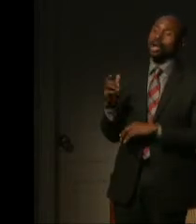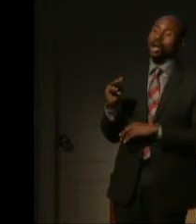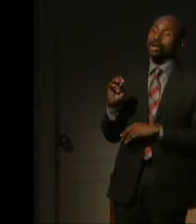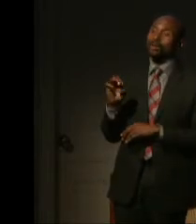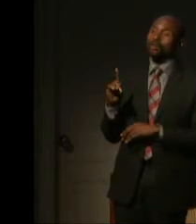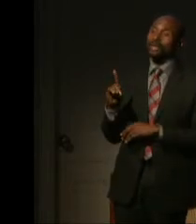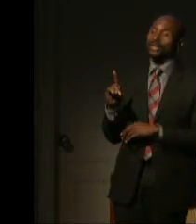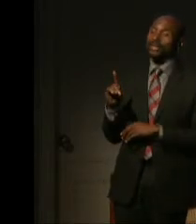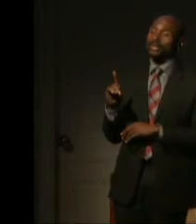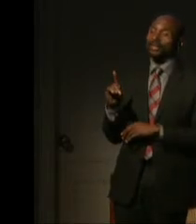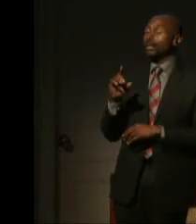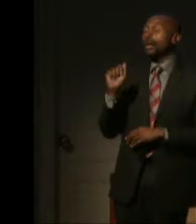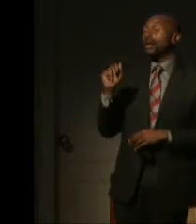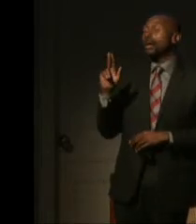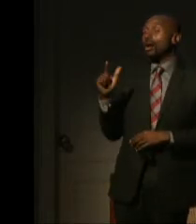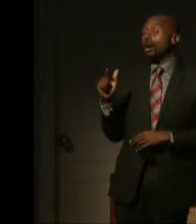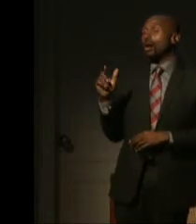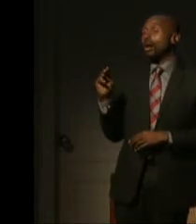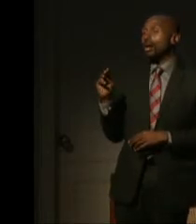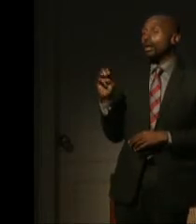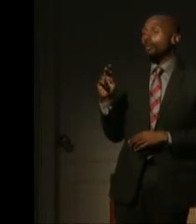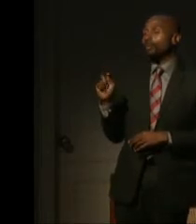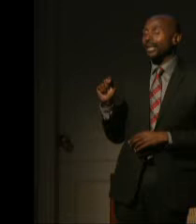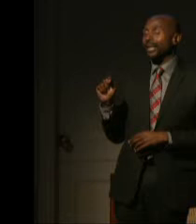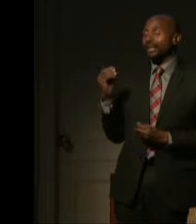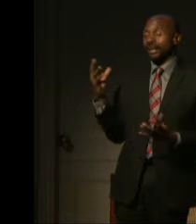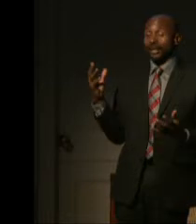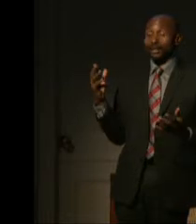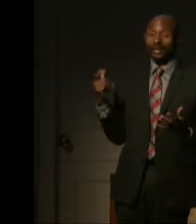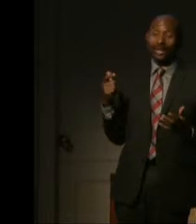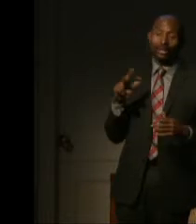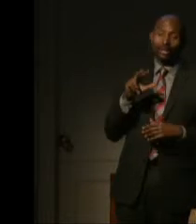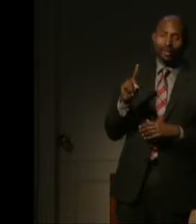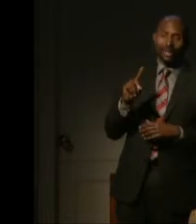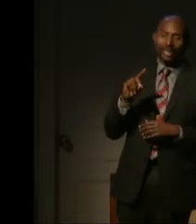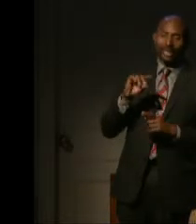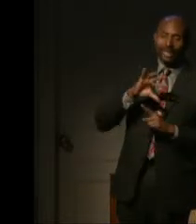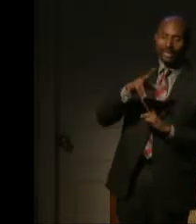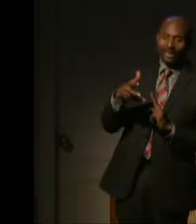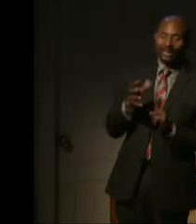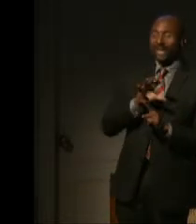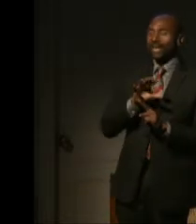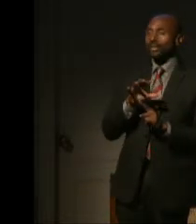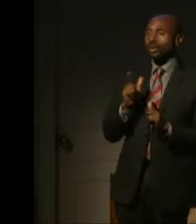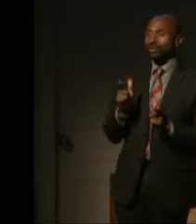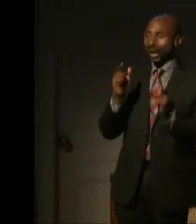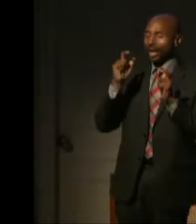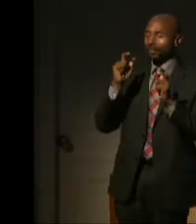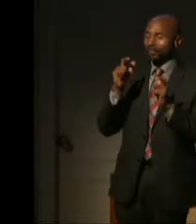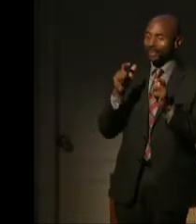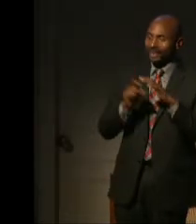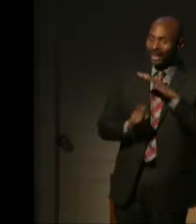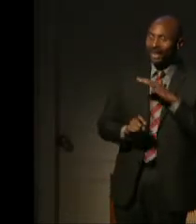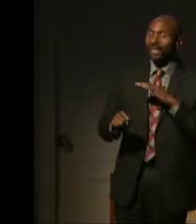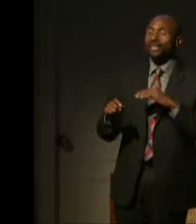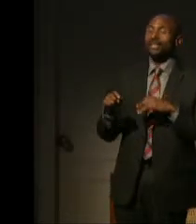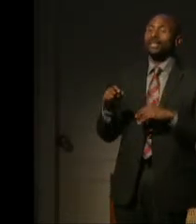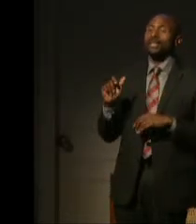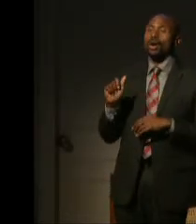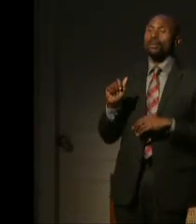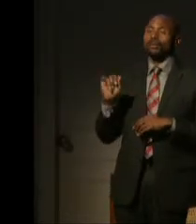Things like rapid capture, 3D scanning, gigapixel capture. We talked about artificial intelligence, machine learning tags, and computer